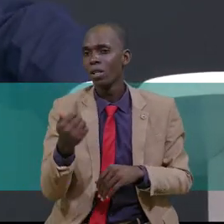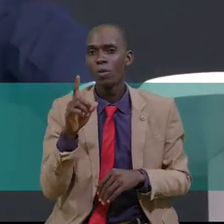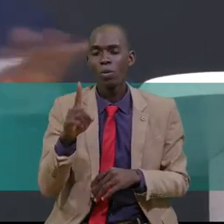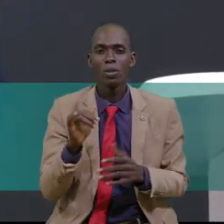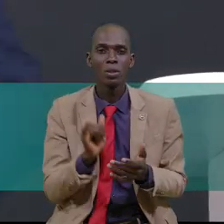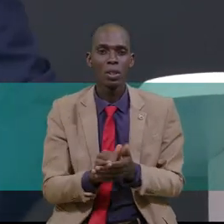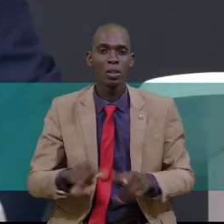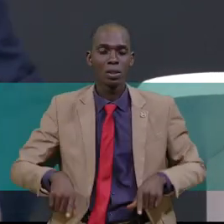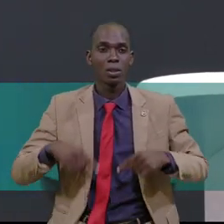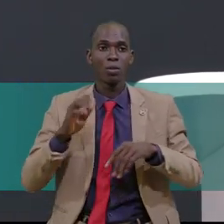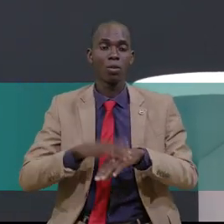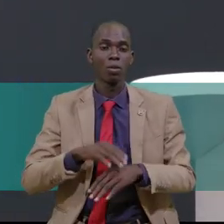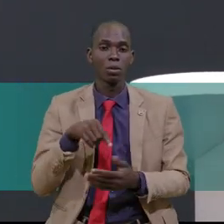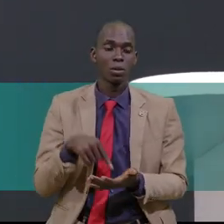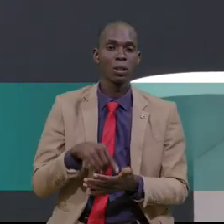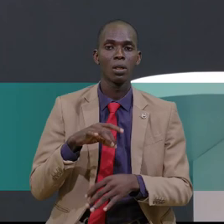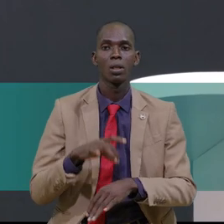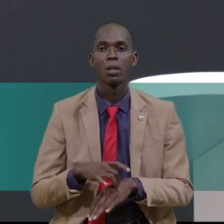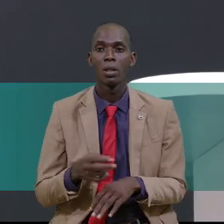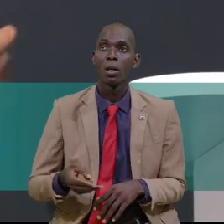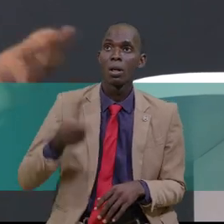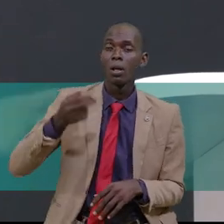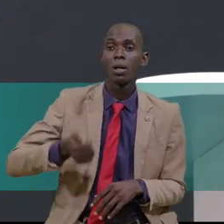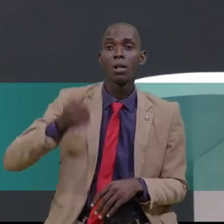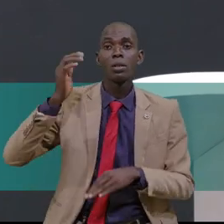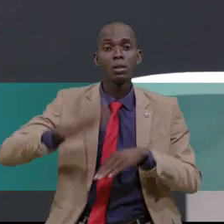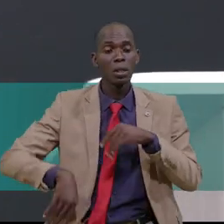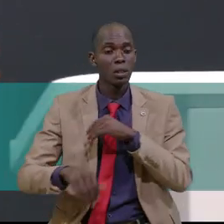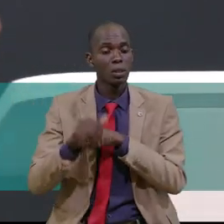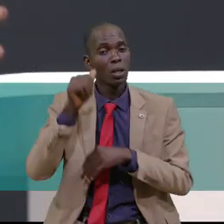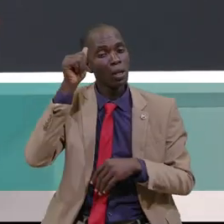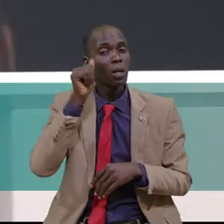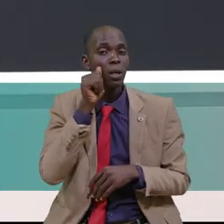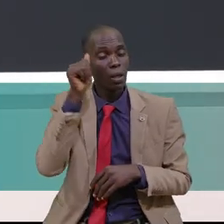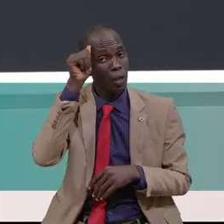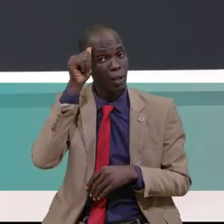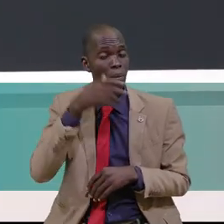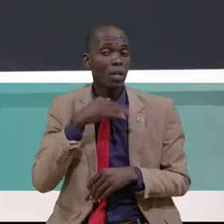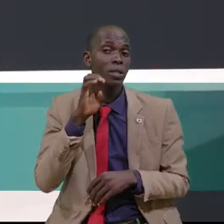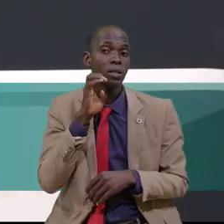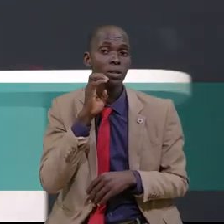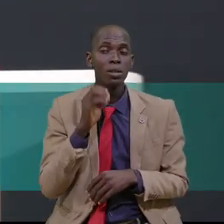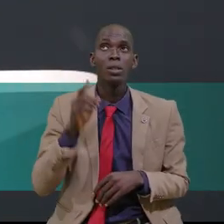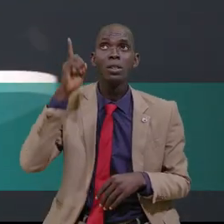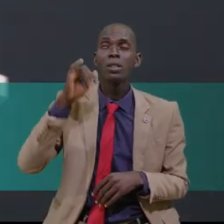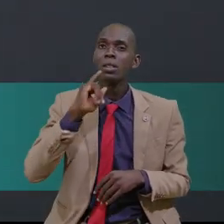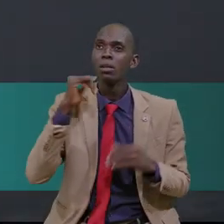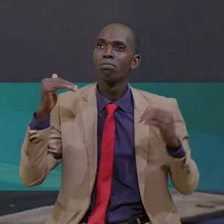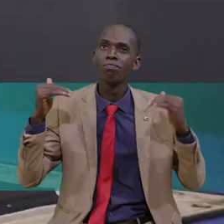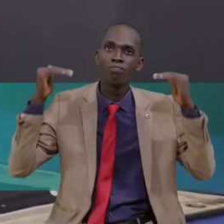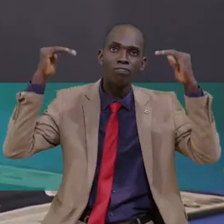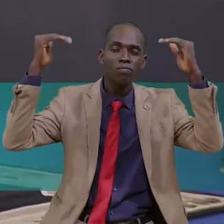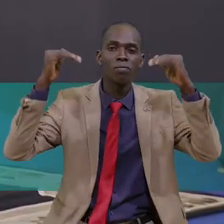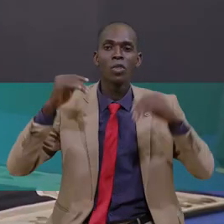on the face of the earth, higher than Adam and Eve, is supreme. God has given